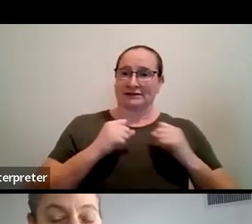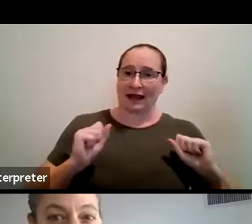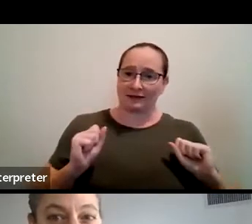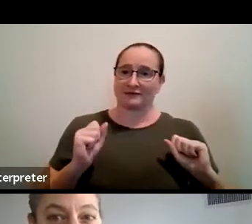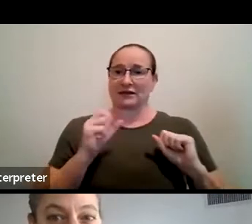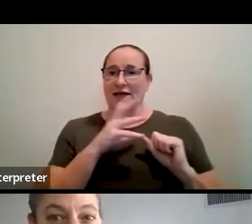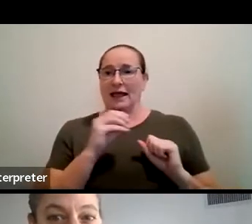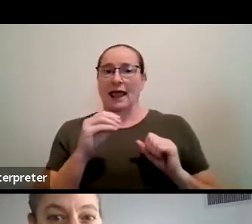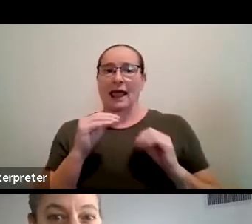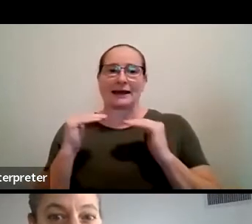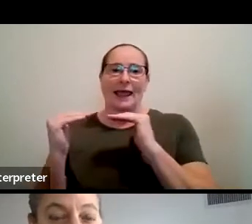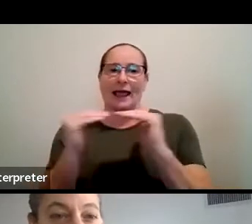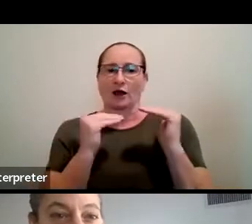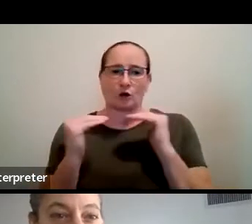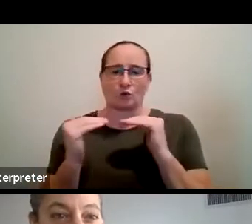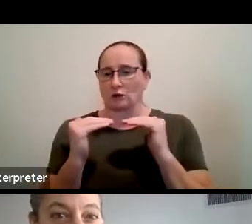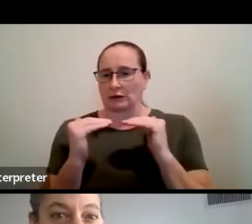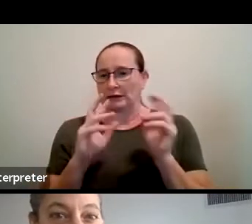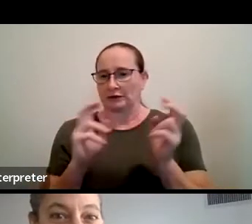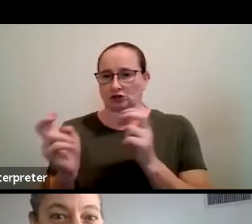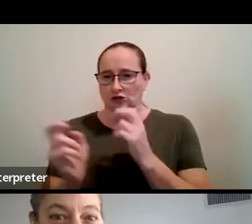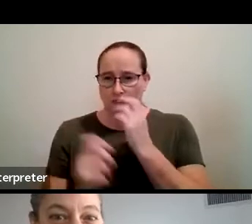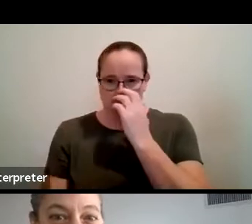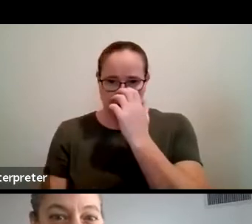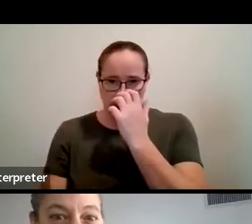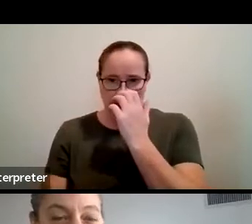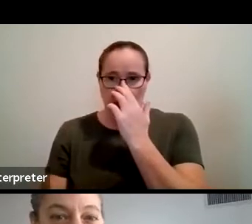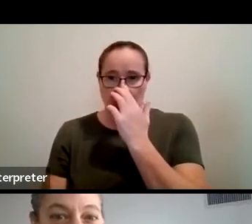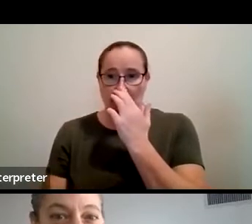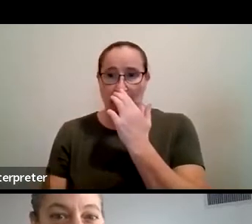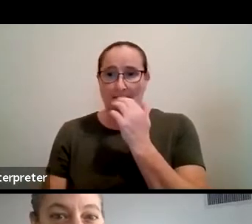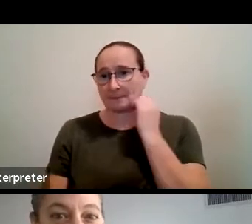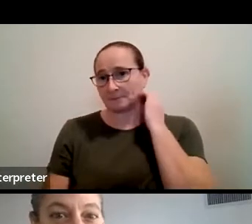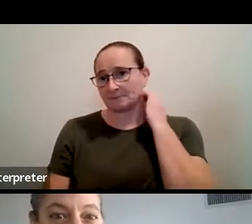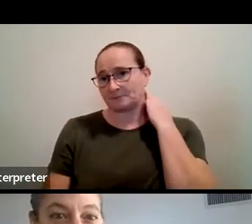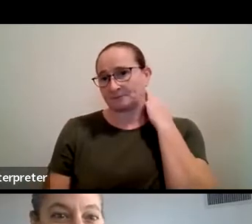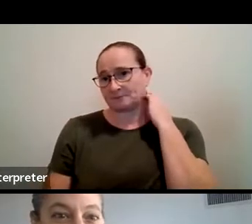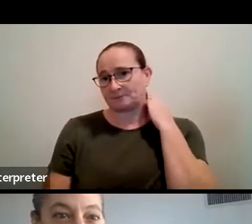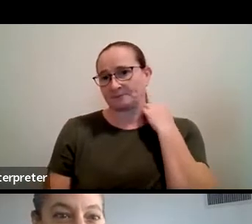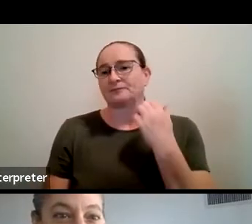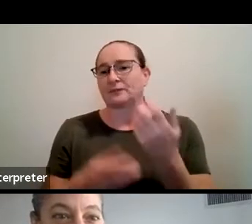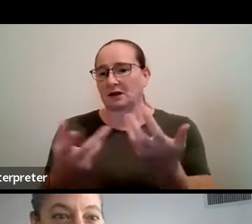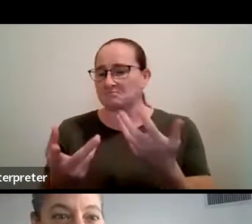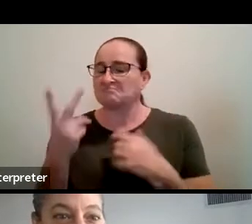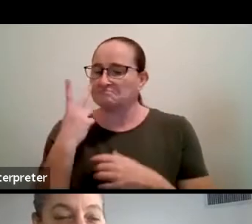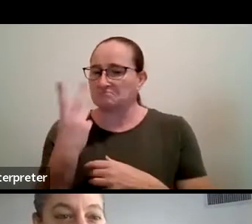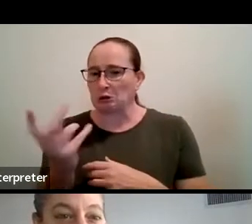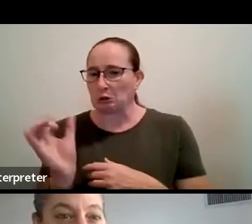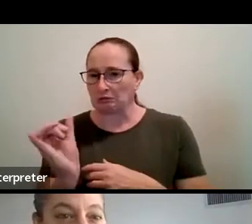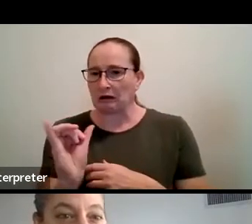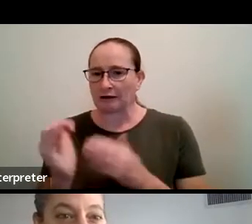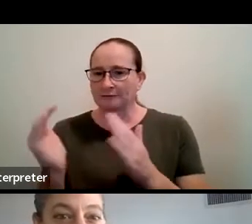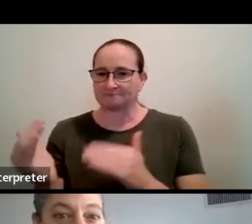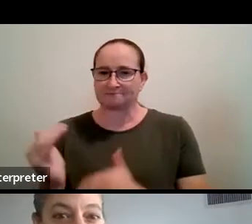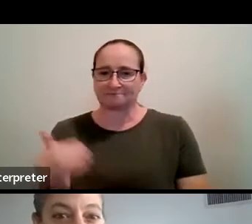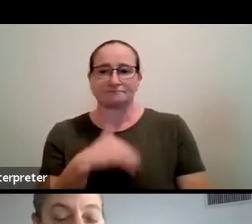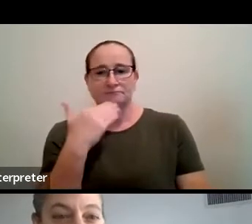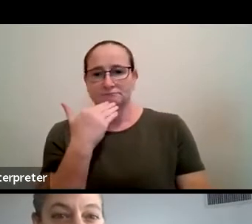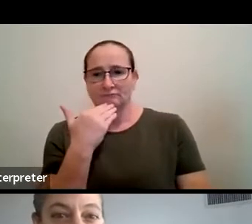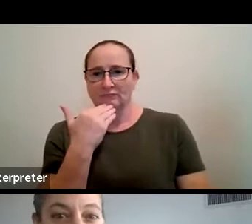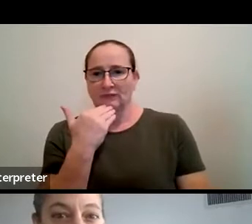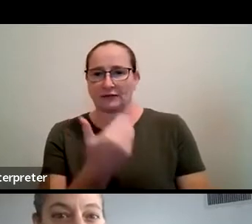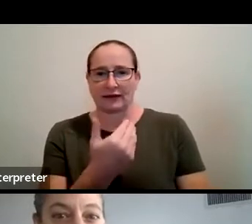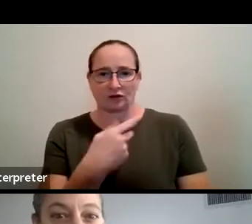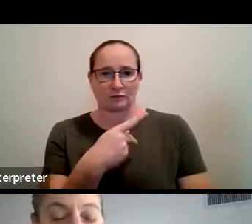and equity-related issues. Maybe you can share a few words about what that might look like. Thank you, Patty. Thank you